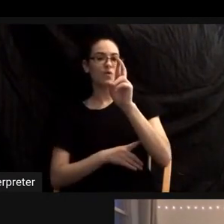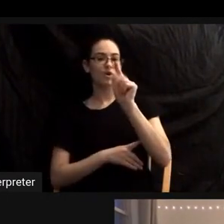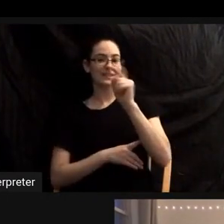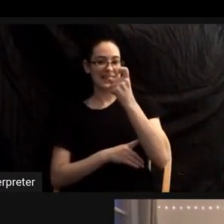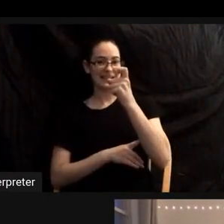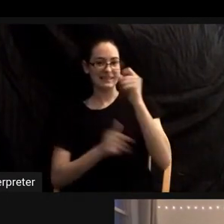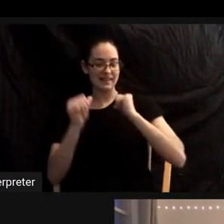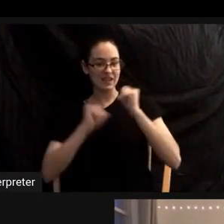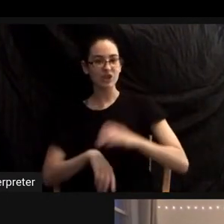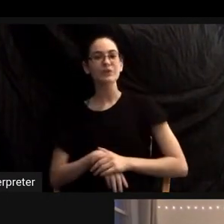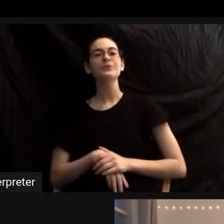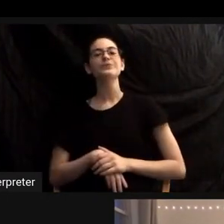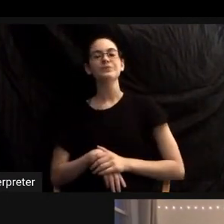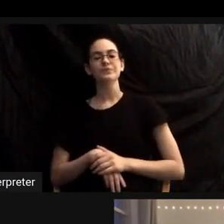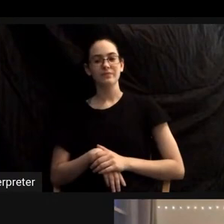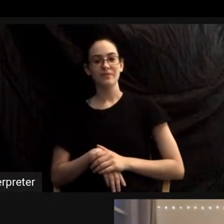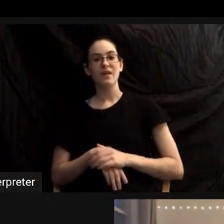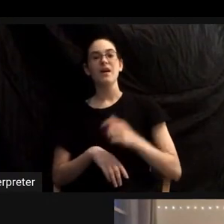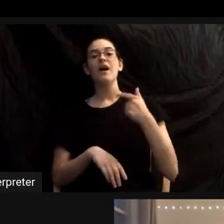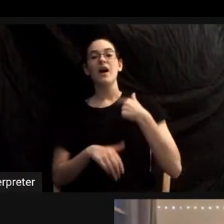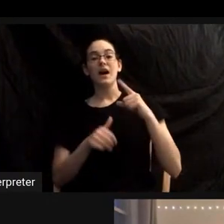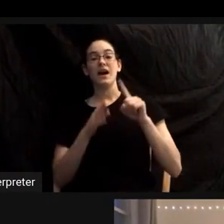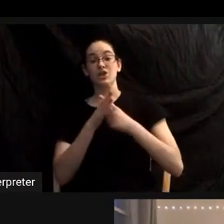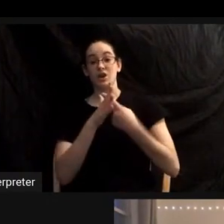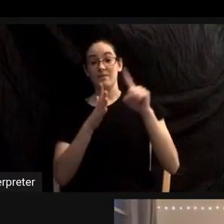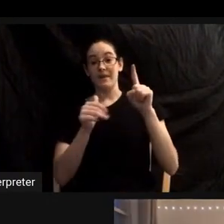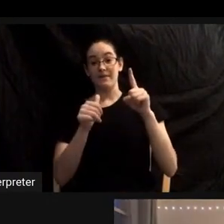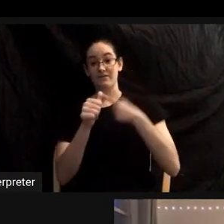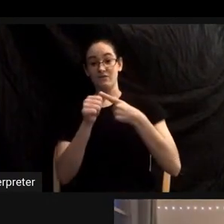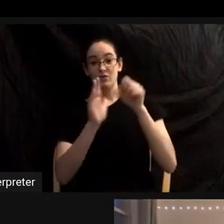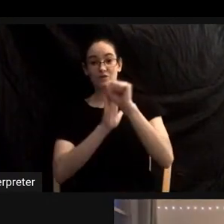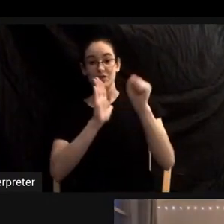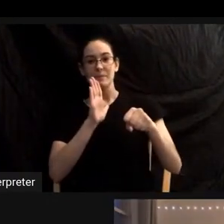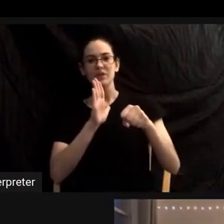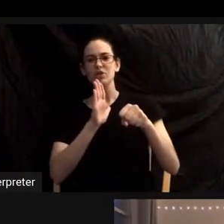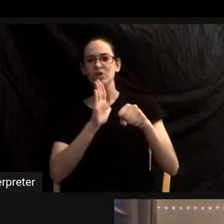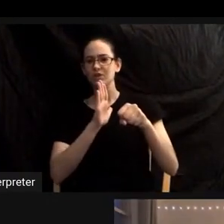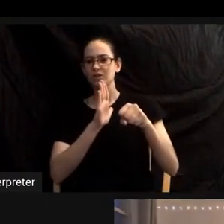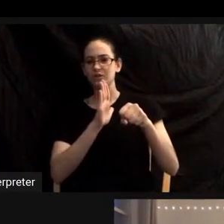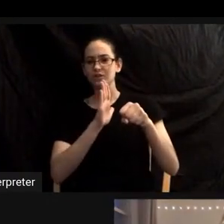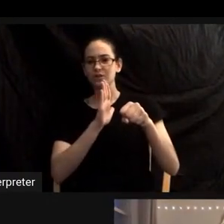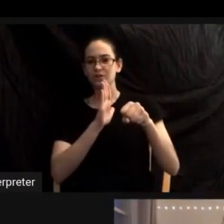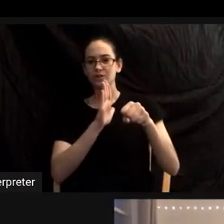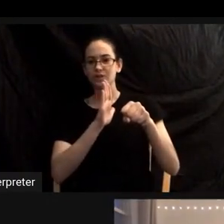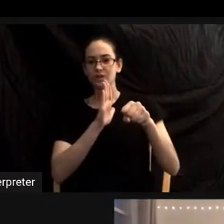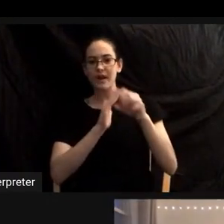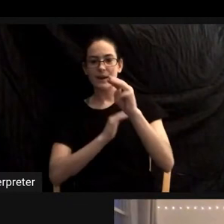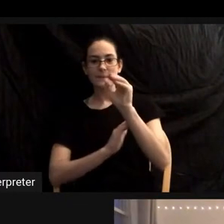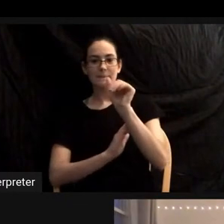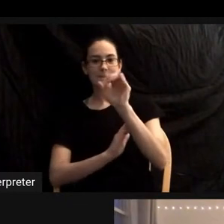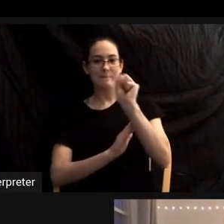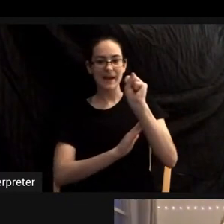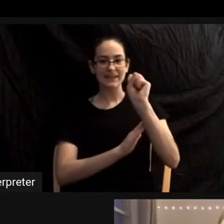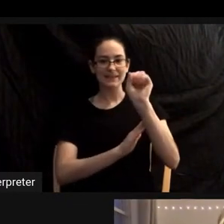I'm also starting my first semester at the University of Massachusetts Amherst for the MFA in directing. And I